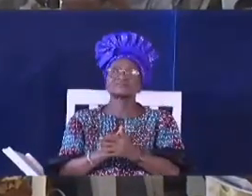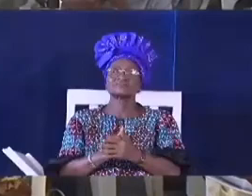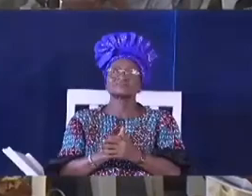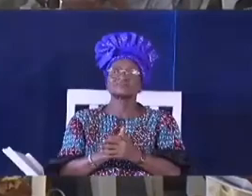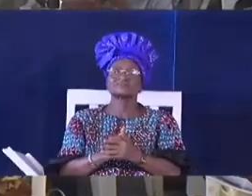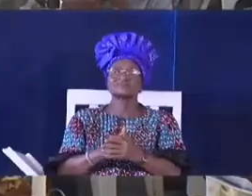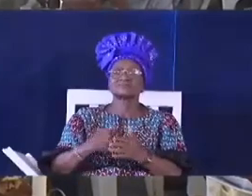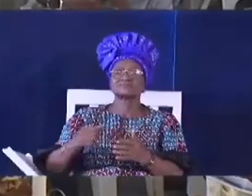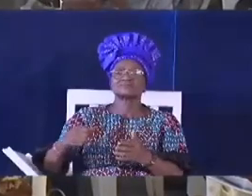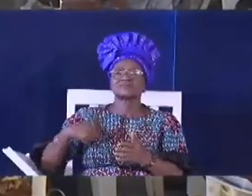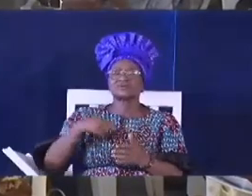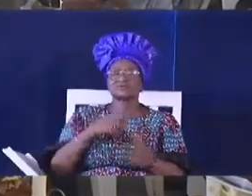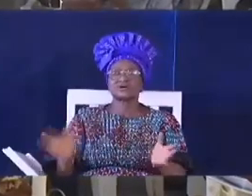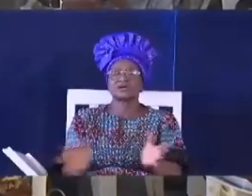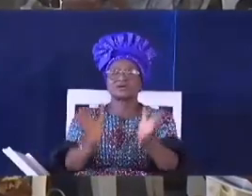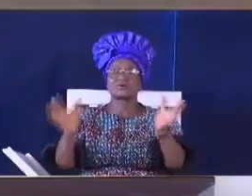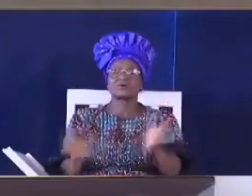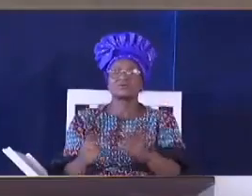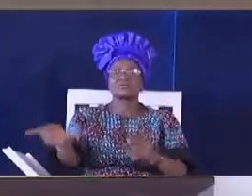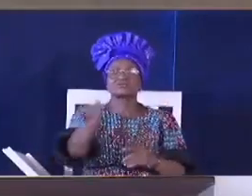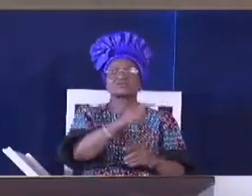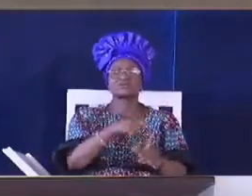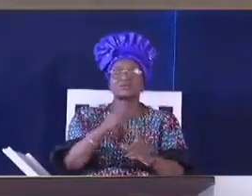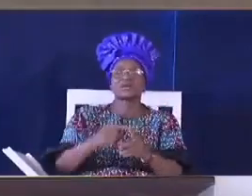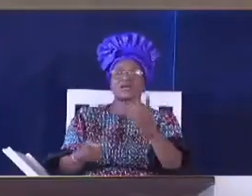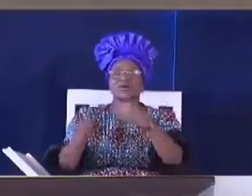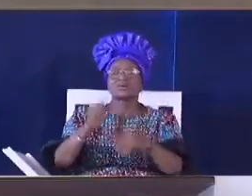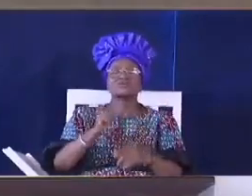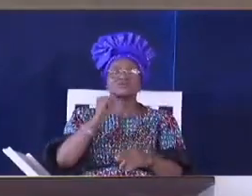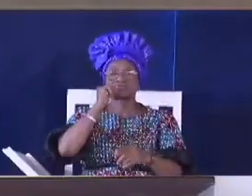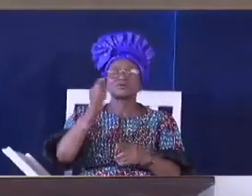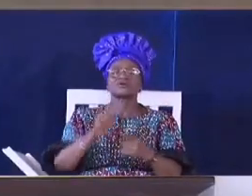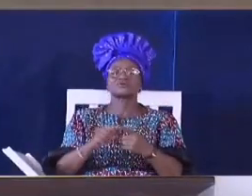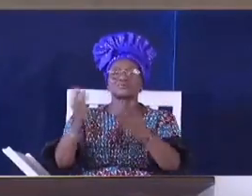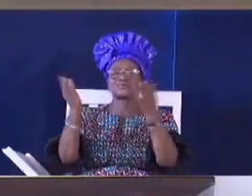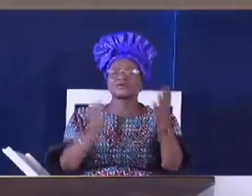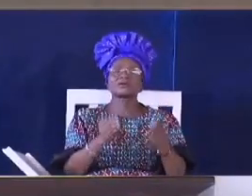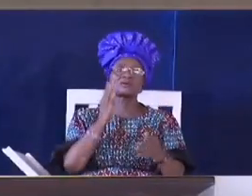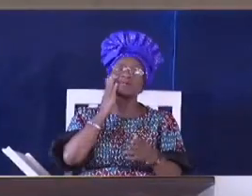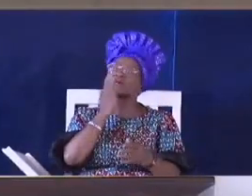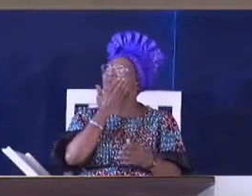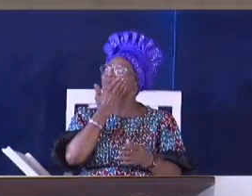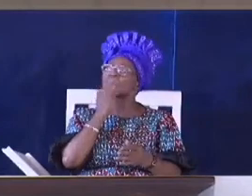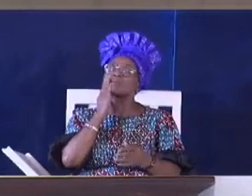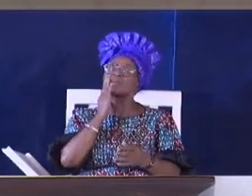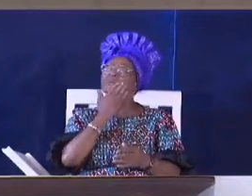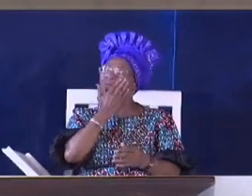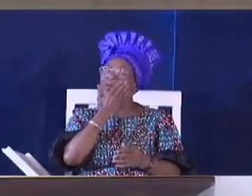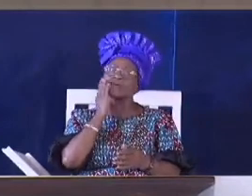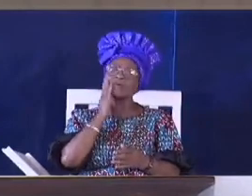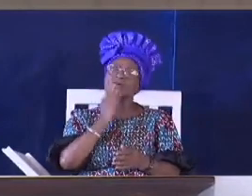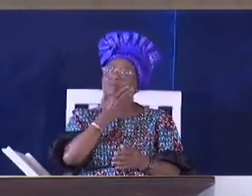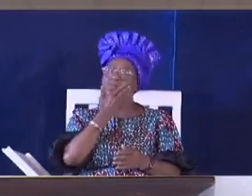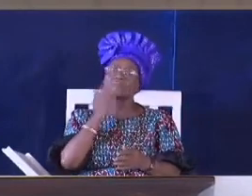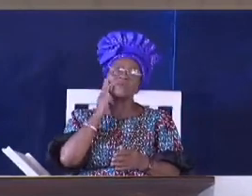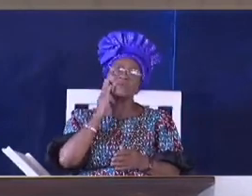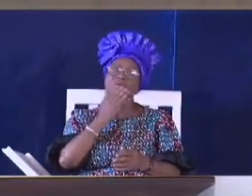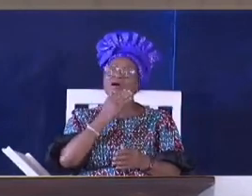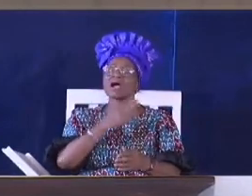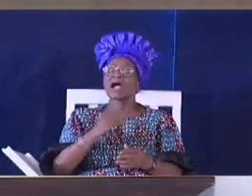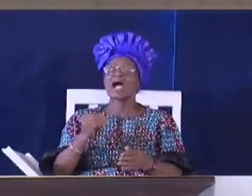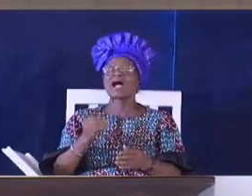And we encourage you, when you are coming tomorrow, to bring an handkerchief and a bottle of